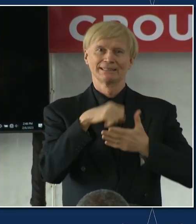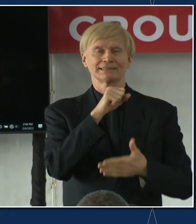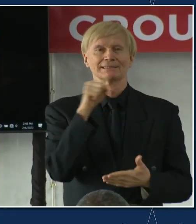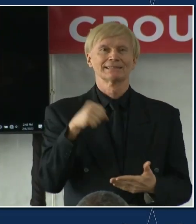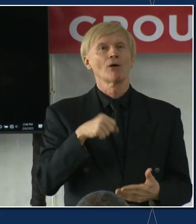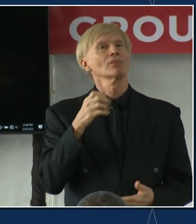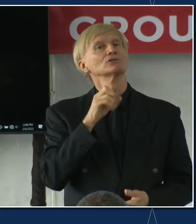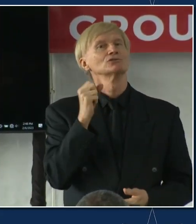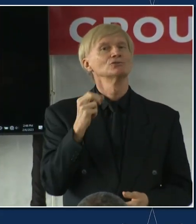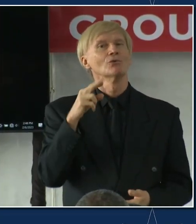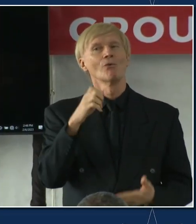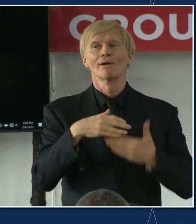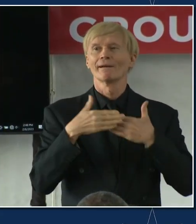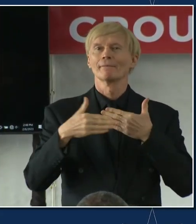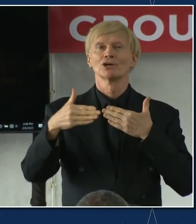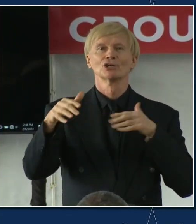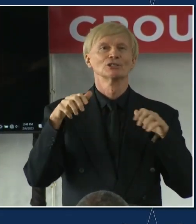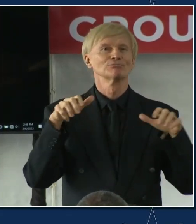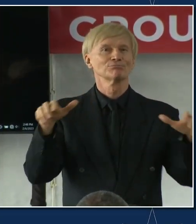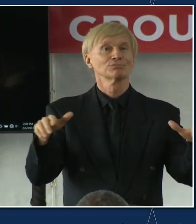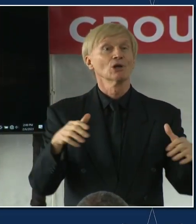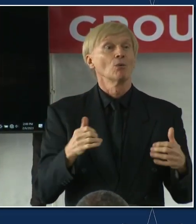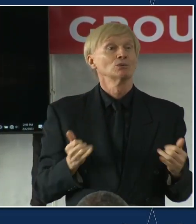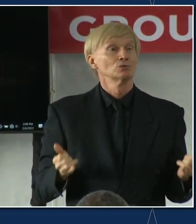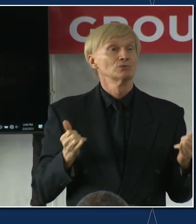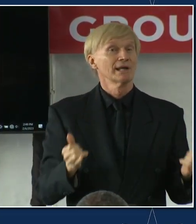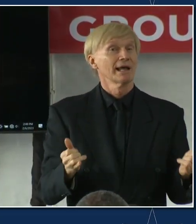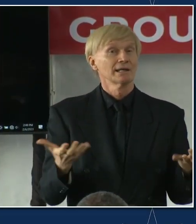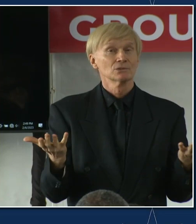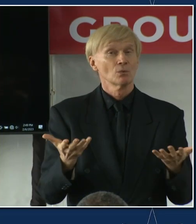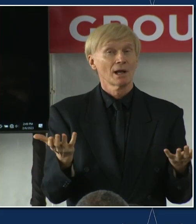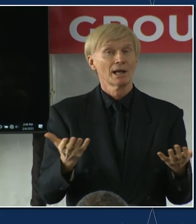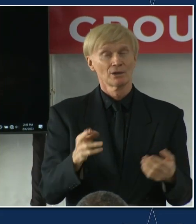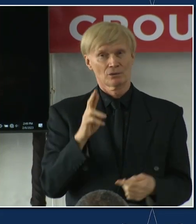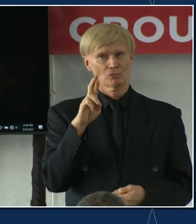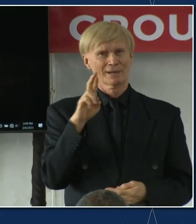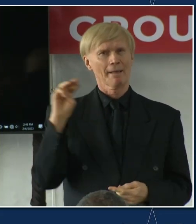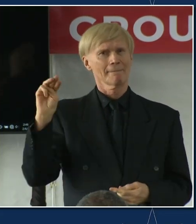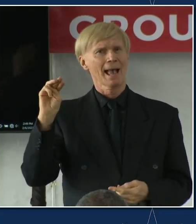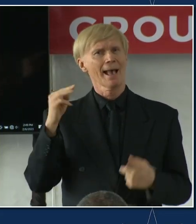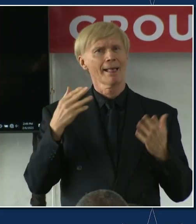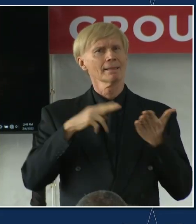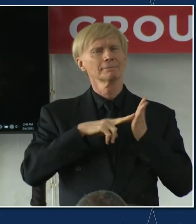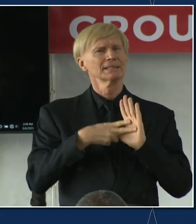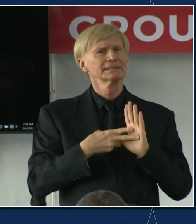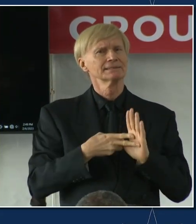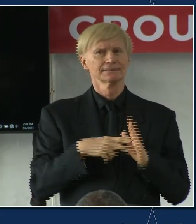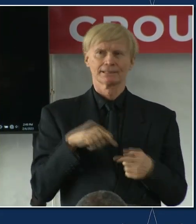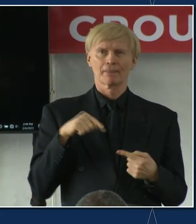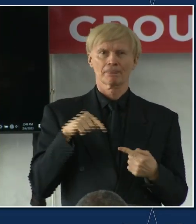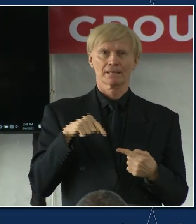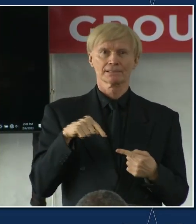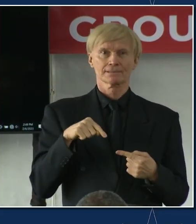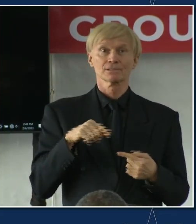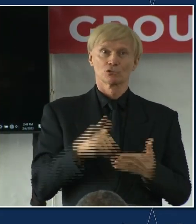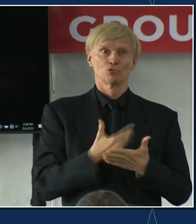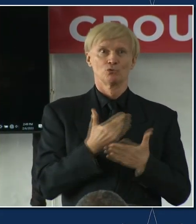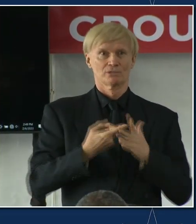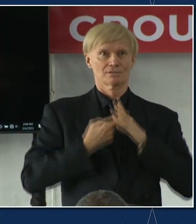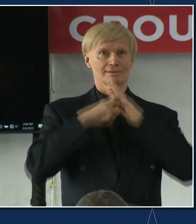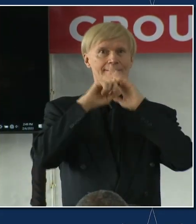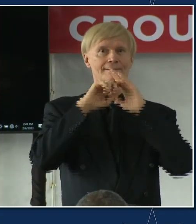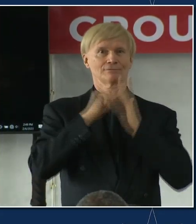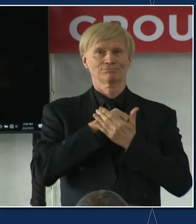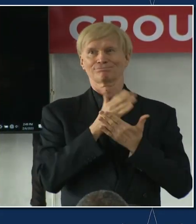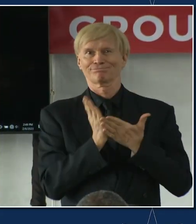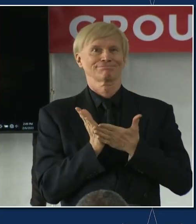neighborhood. So today is really about Regal Mile and what this means. I believe this is a new chapter, a new